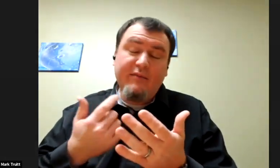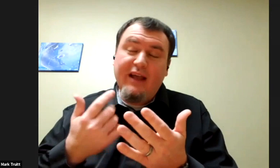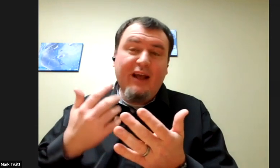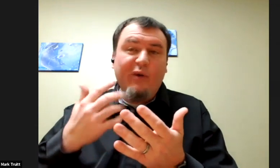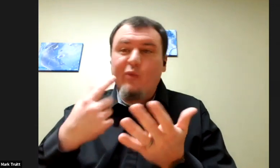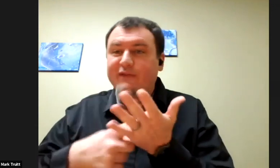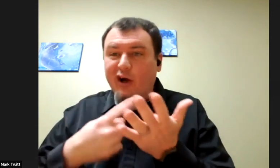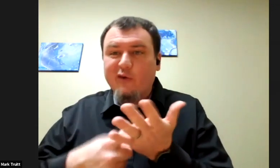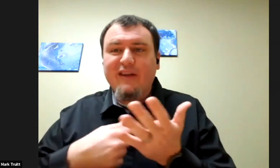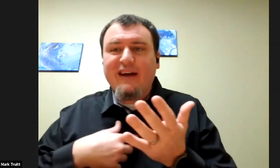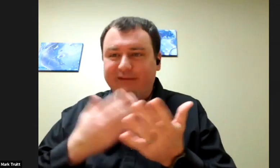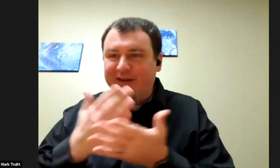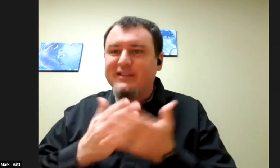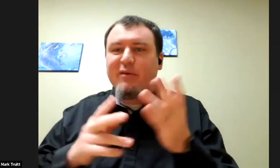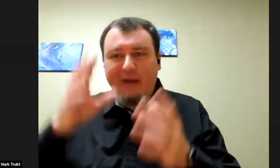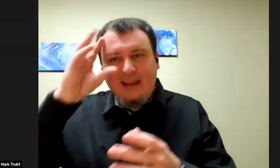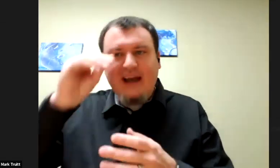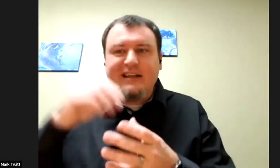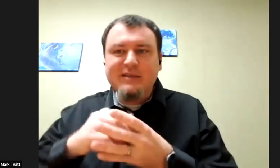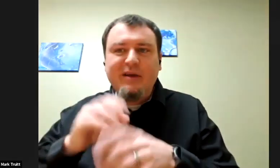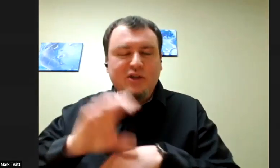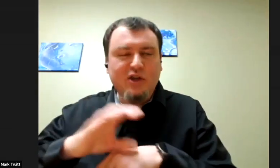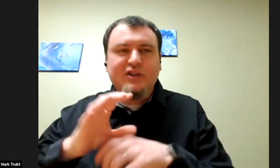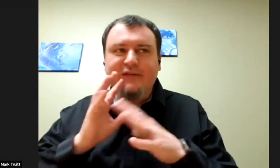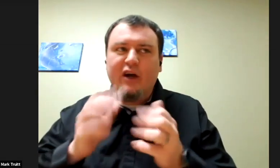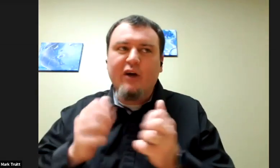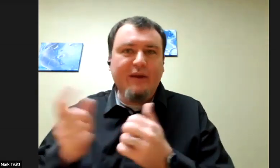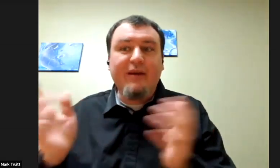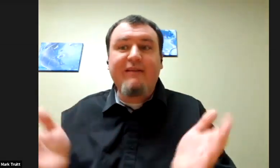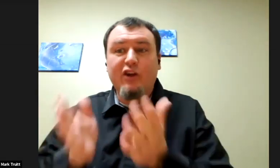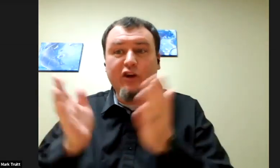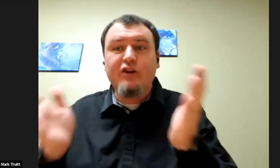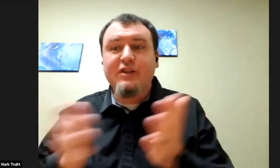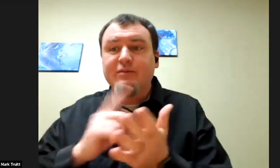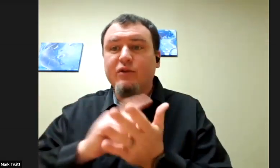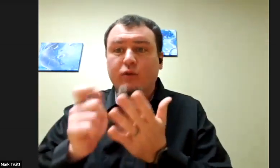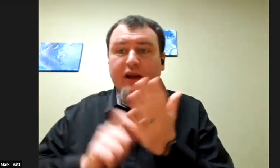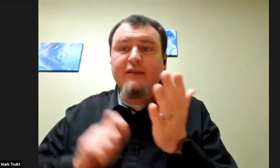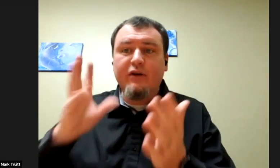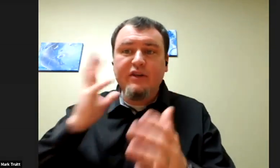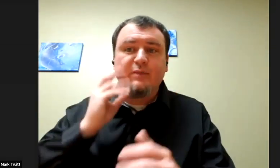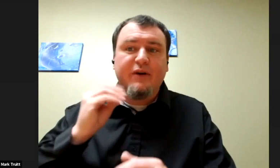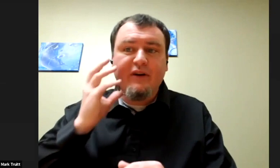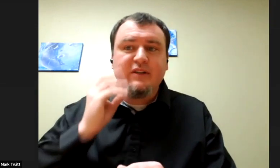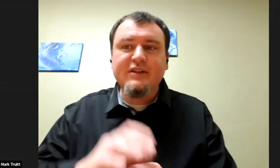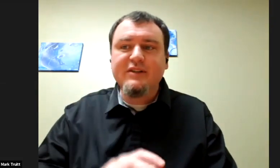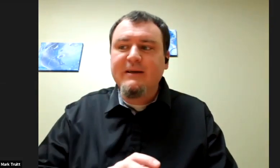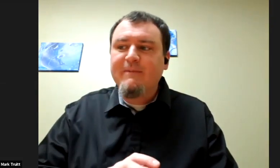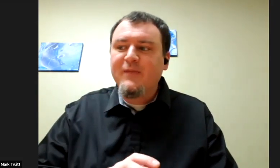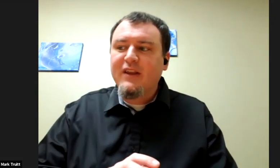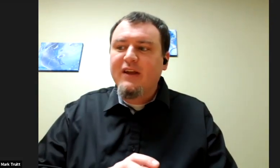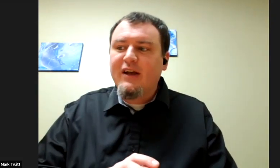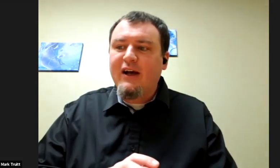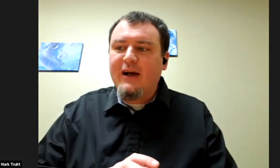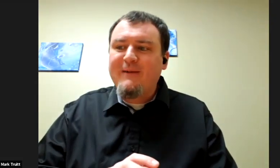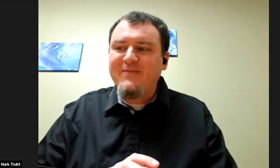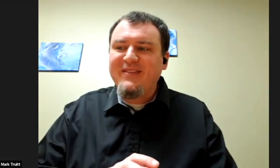and we've talked with it. Some of my guys in my church, I've talked with them and I've encouraged them to write their experiences.